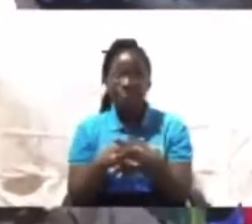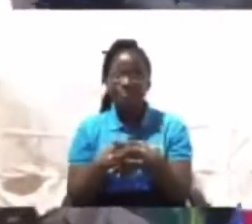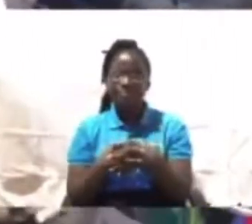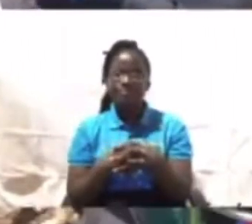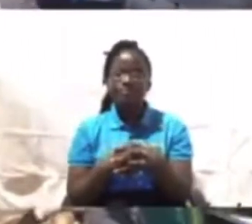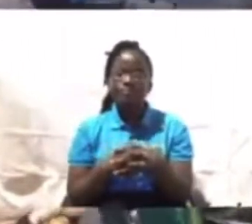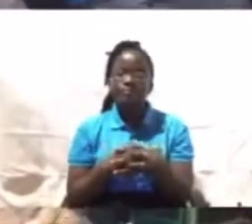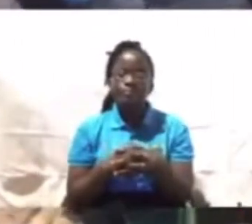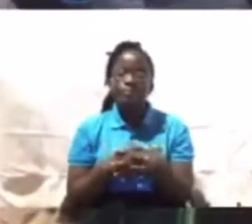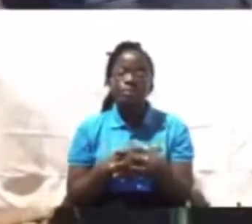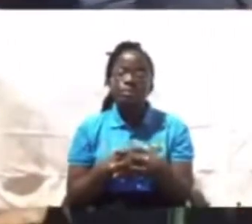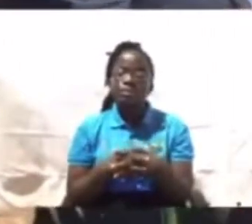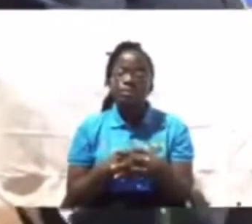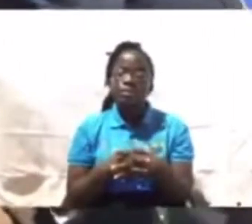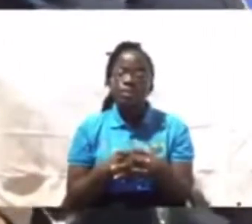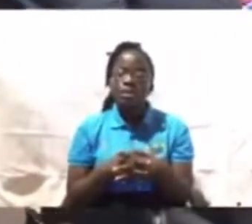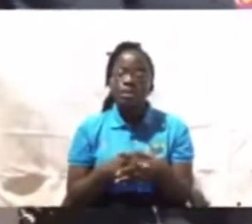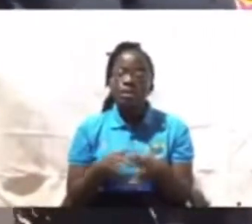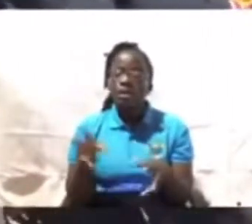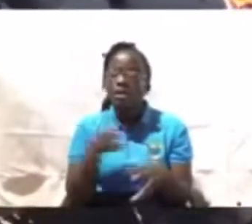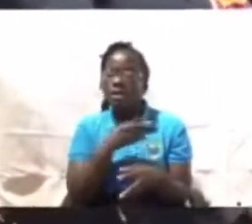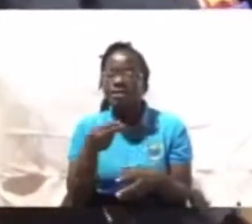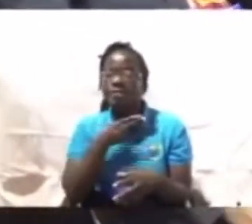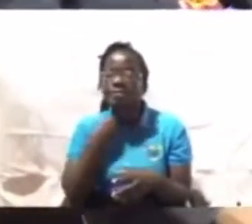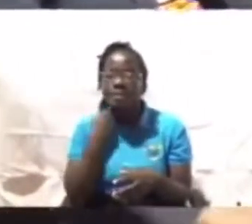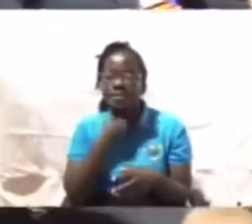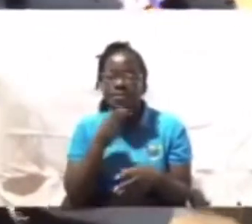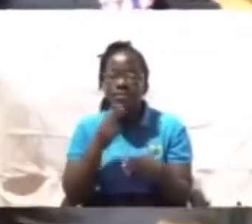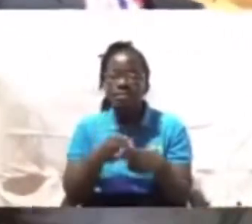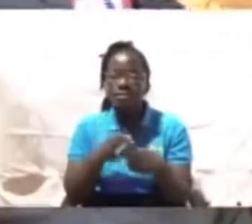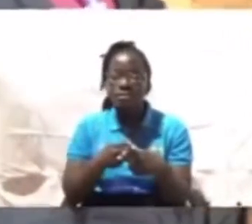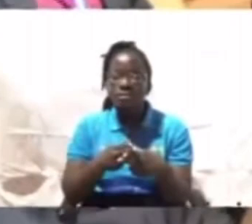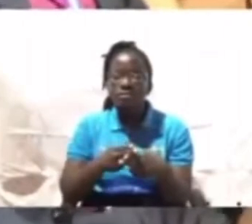na pastor bi na da no ye friend pastor dogwe